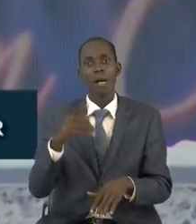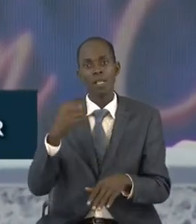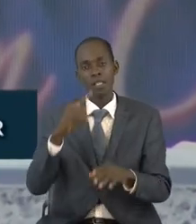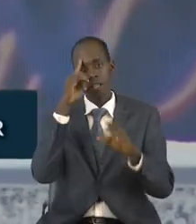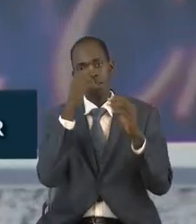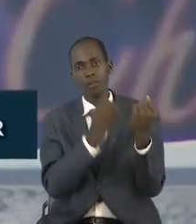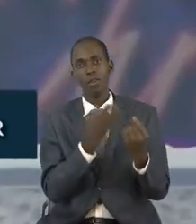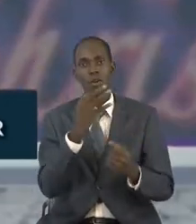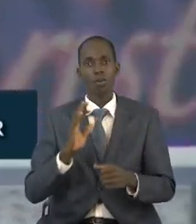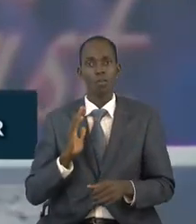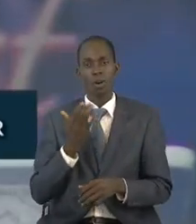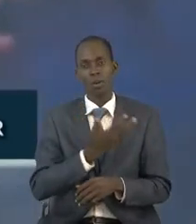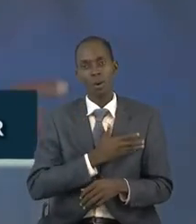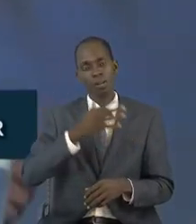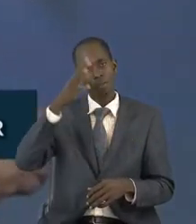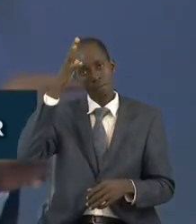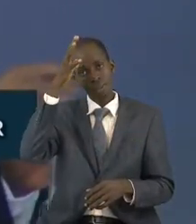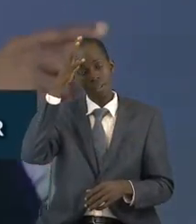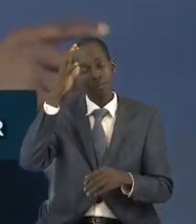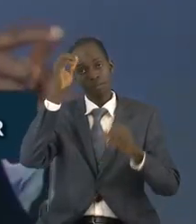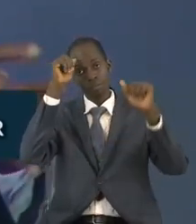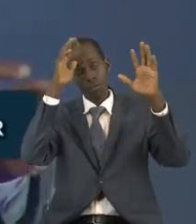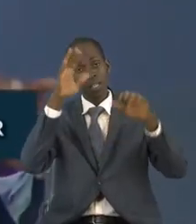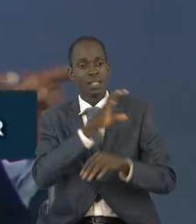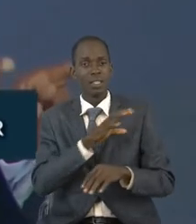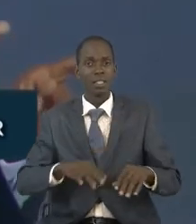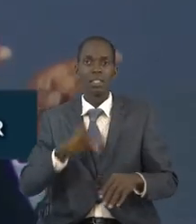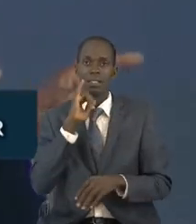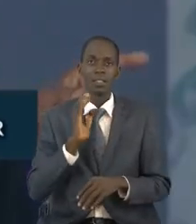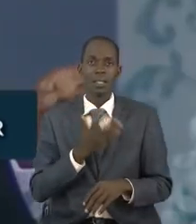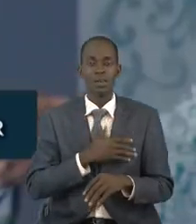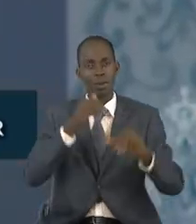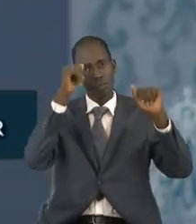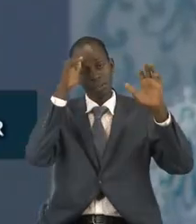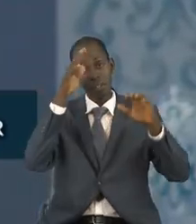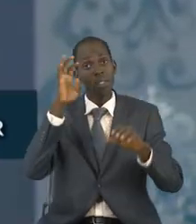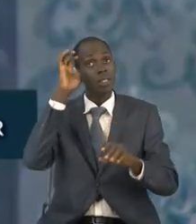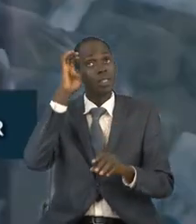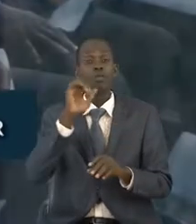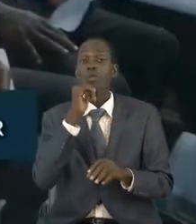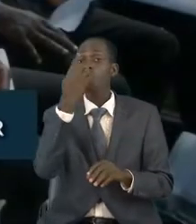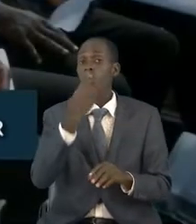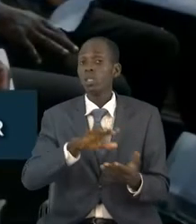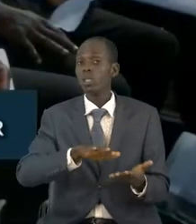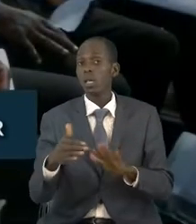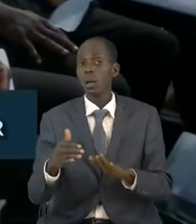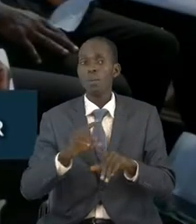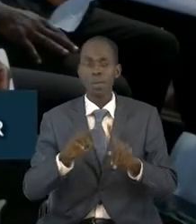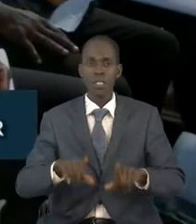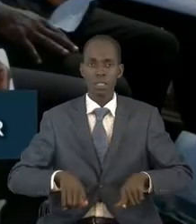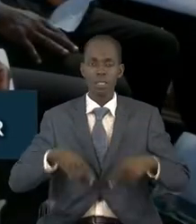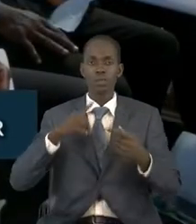forerunner. Christ is a forerunner. He didn't only die for us, he lived to give us a